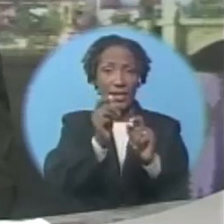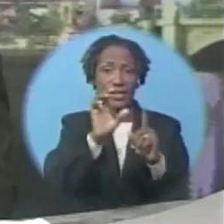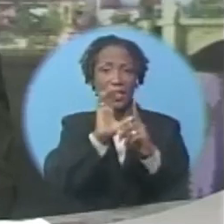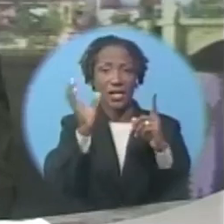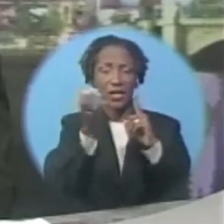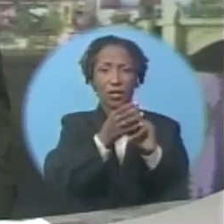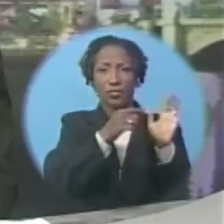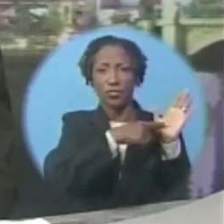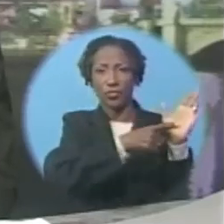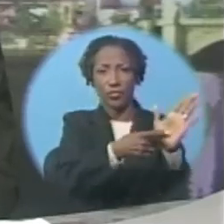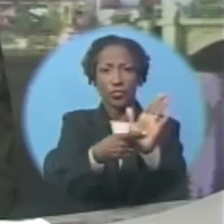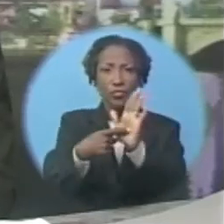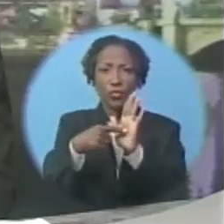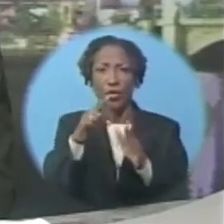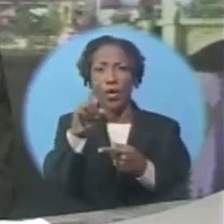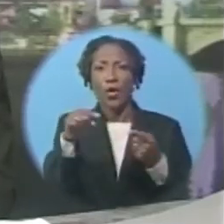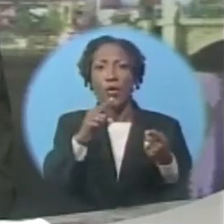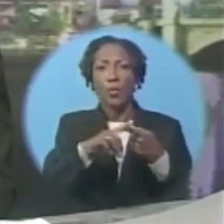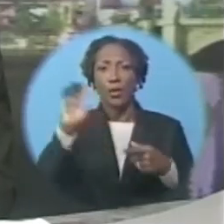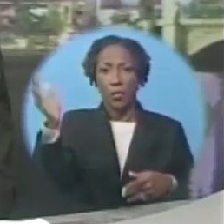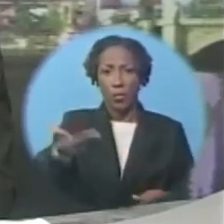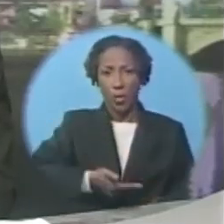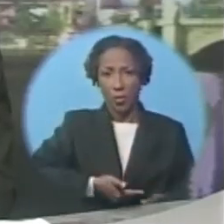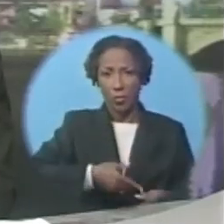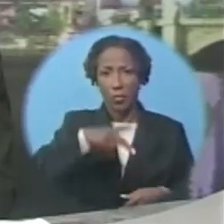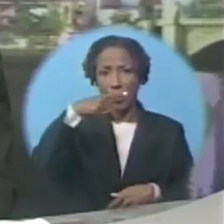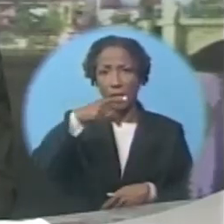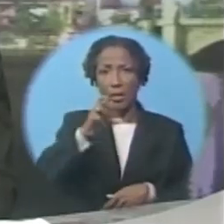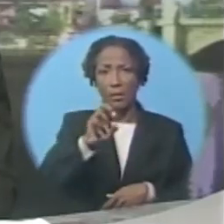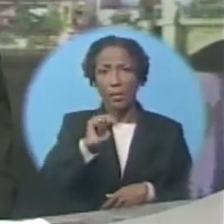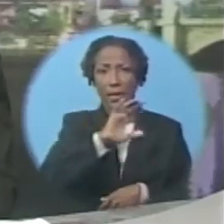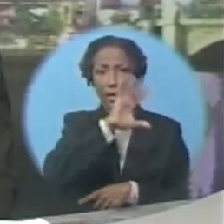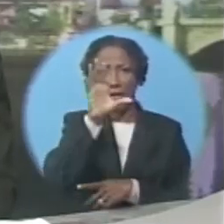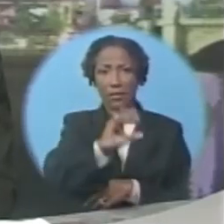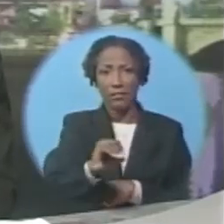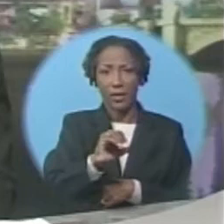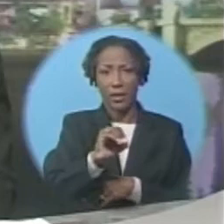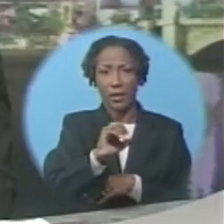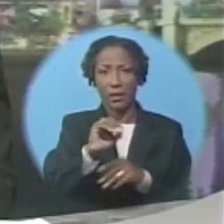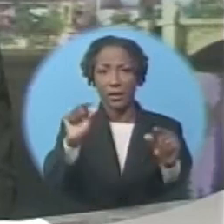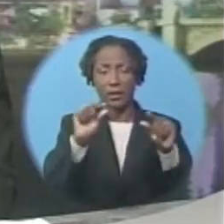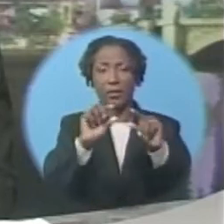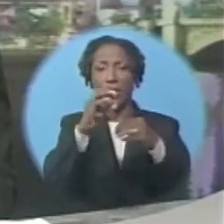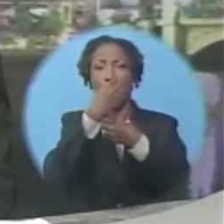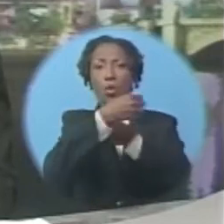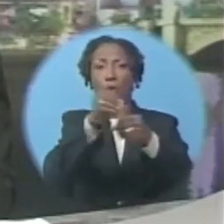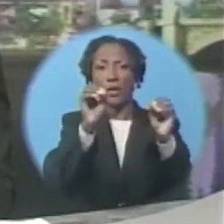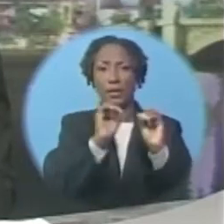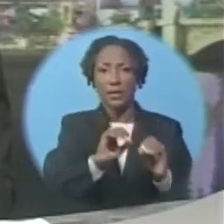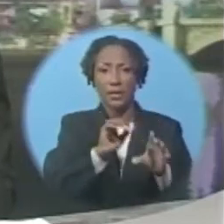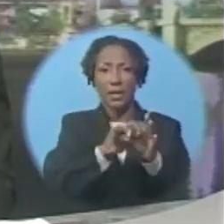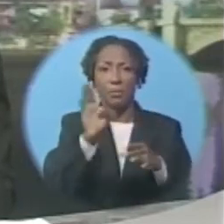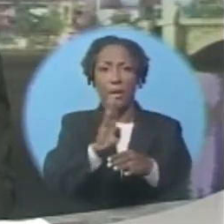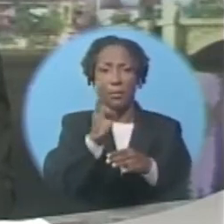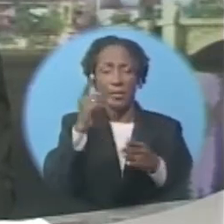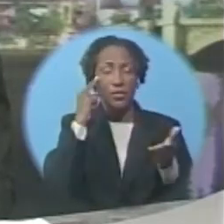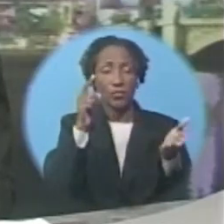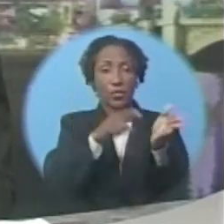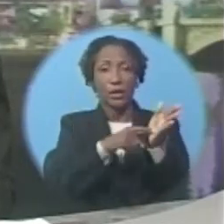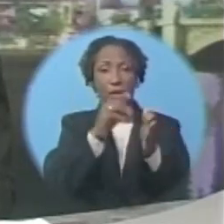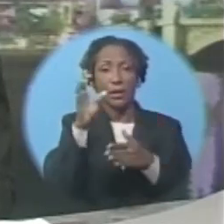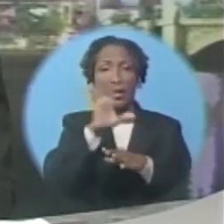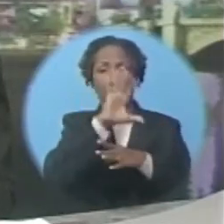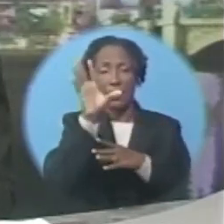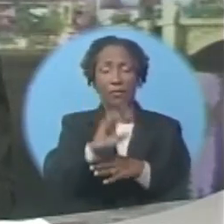cultural extravaganza when it hosted the Pan-African Coalition of Organizations in Barbados in recognition of African Awareness